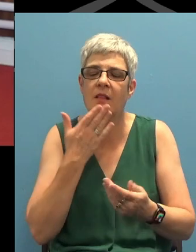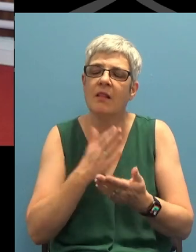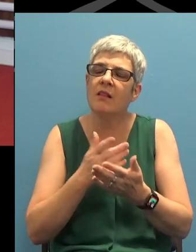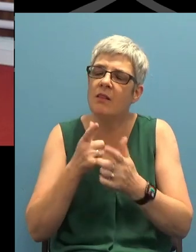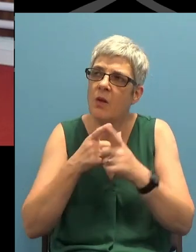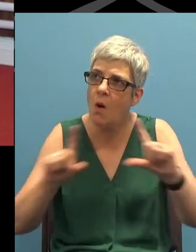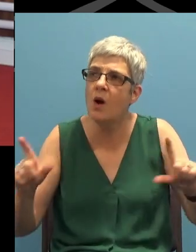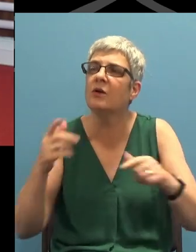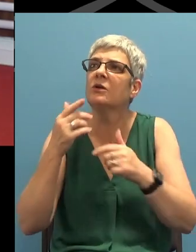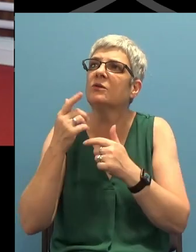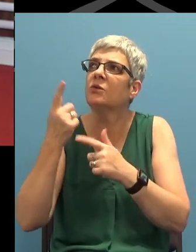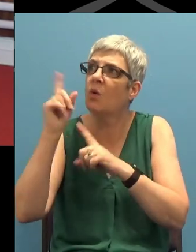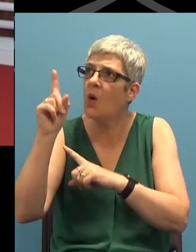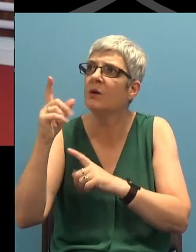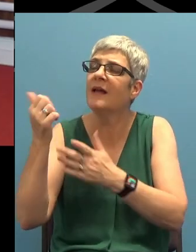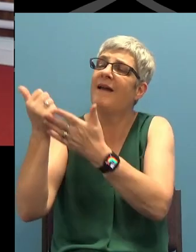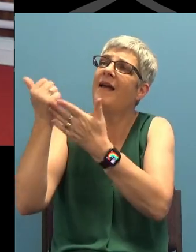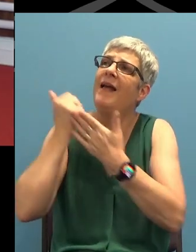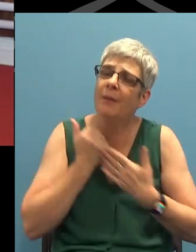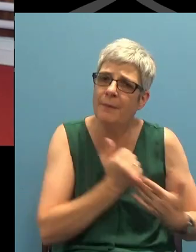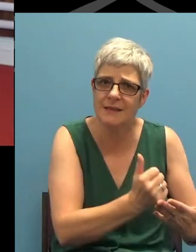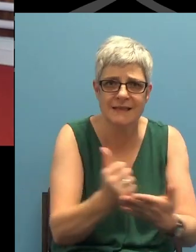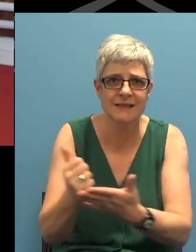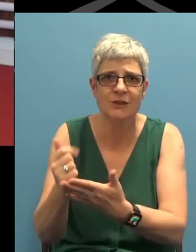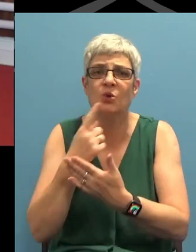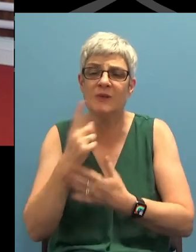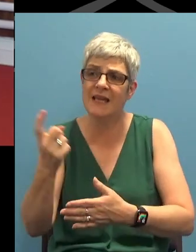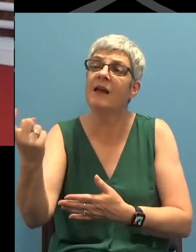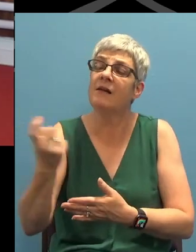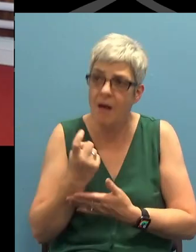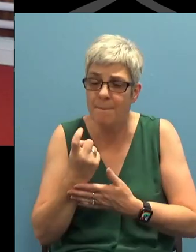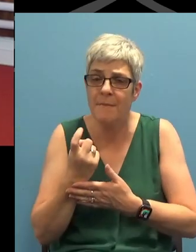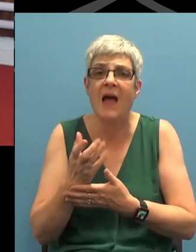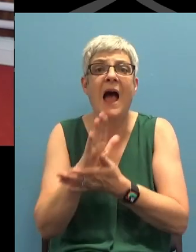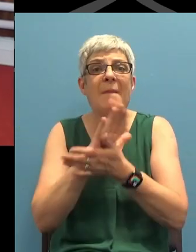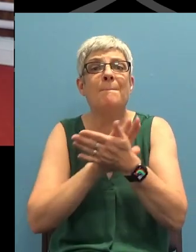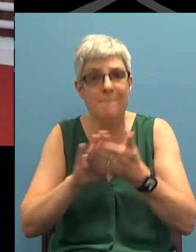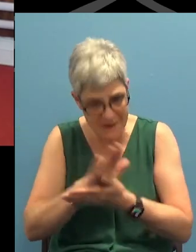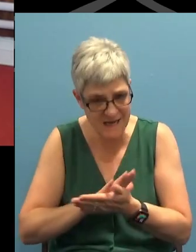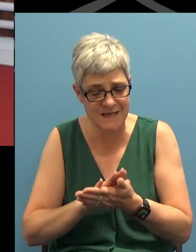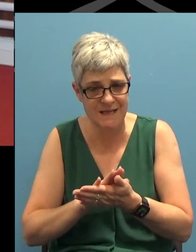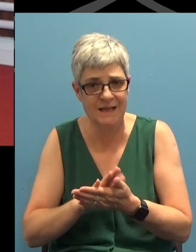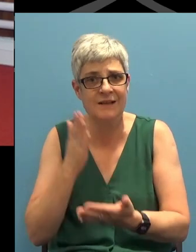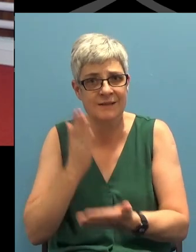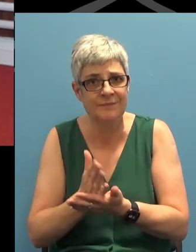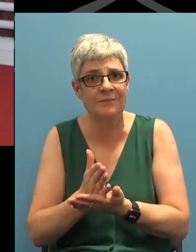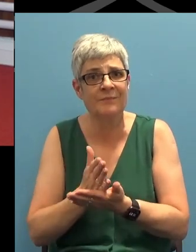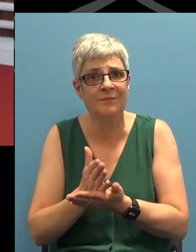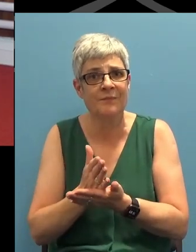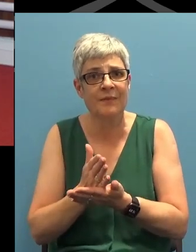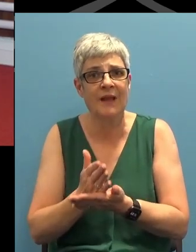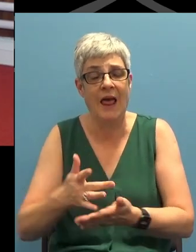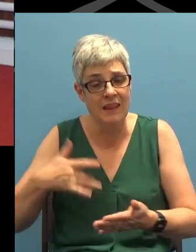Lord God, help us to say, come, and mean it, and live